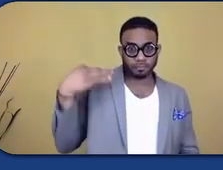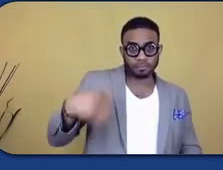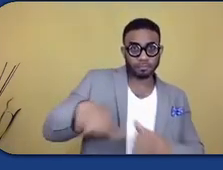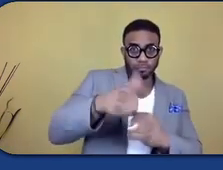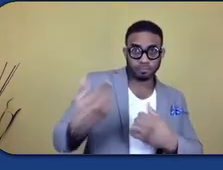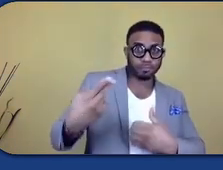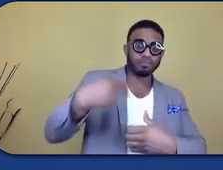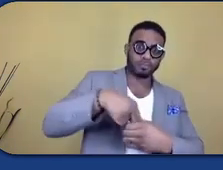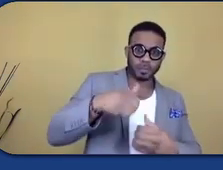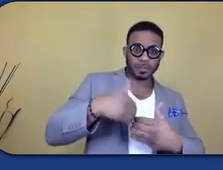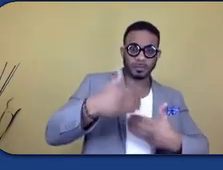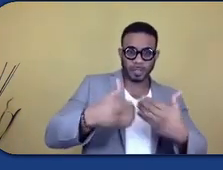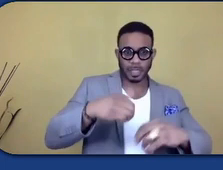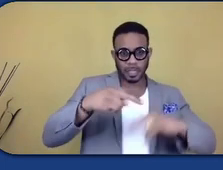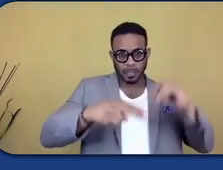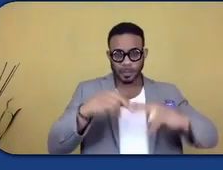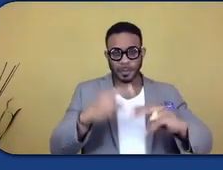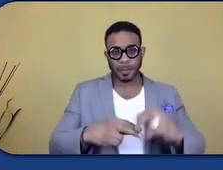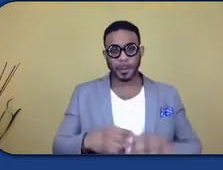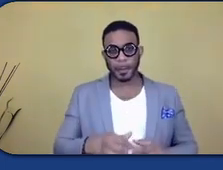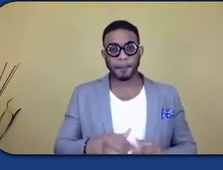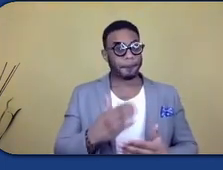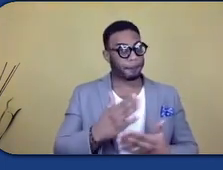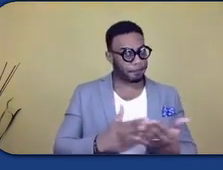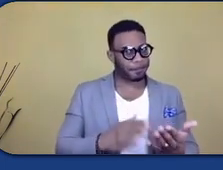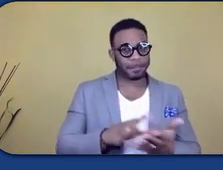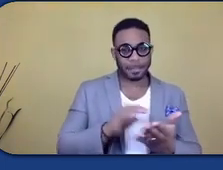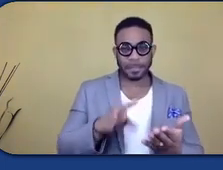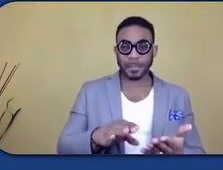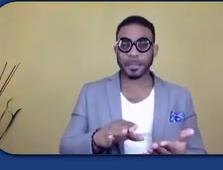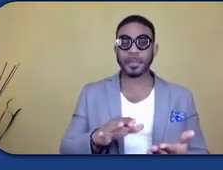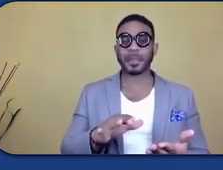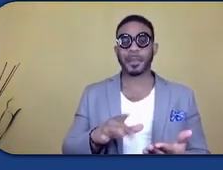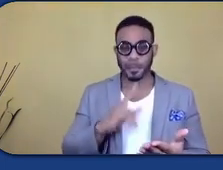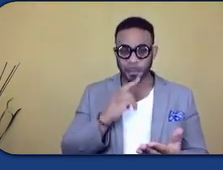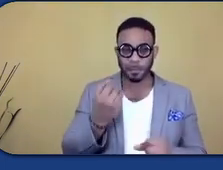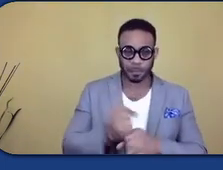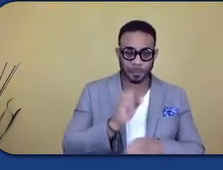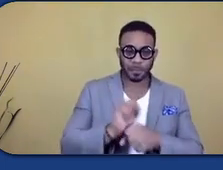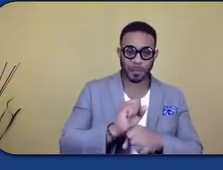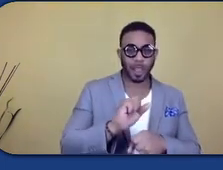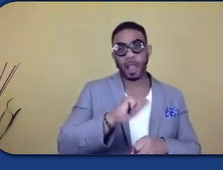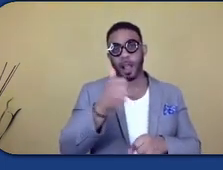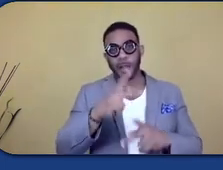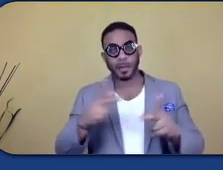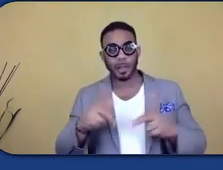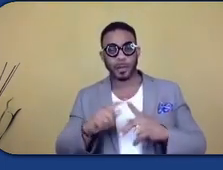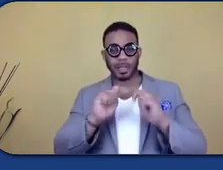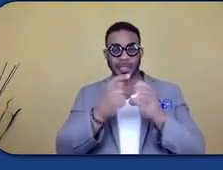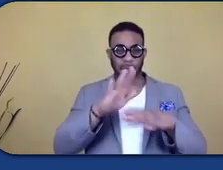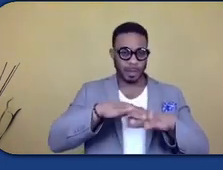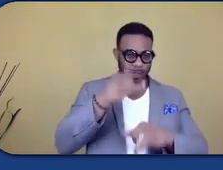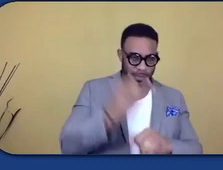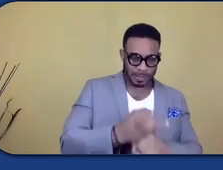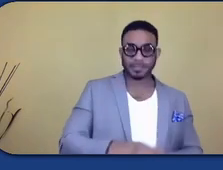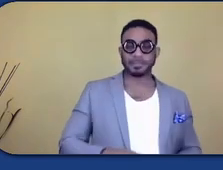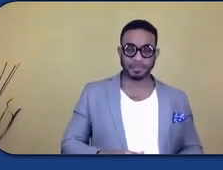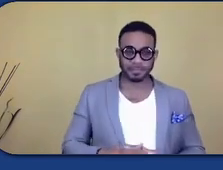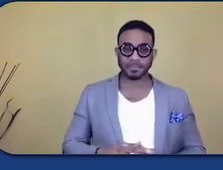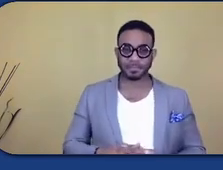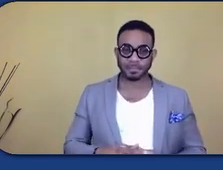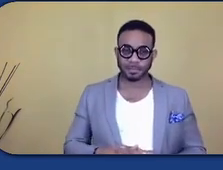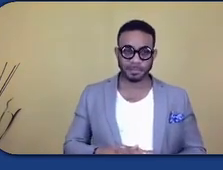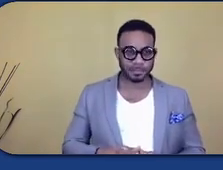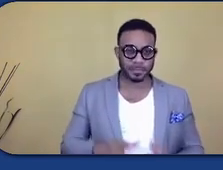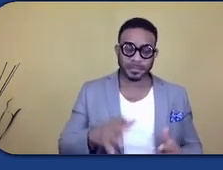the school in the construction, and some few students were for break, working as well with the team on